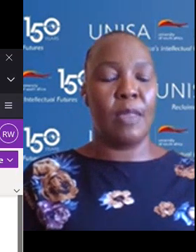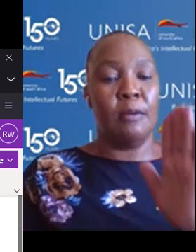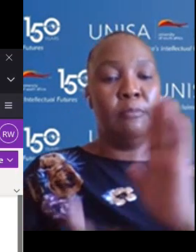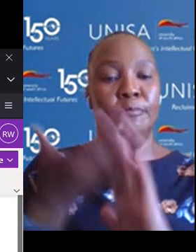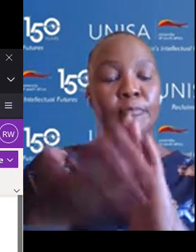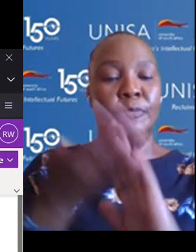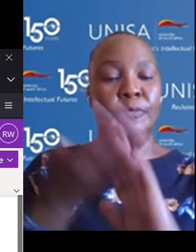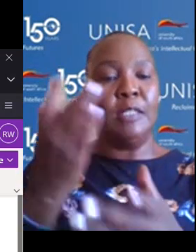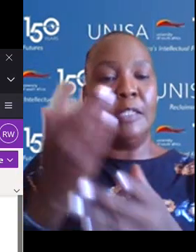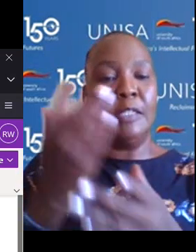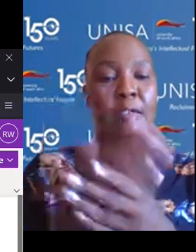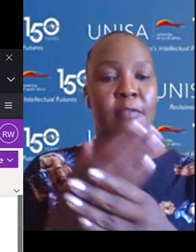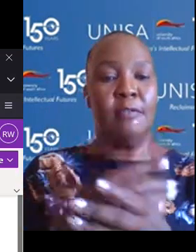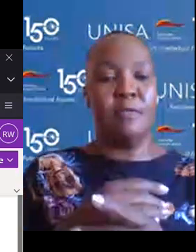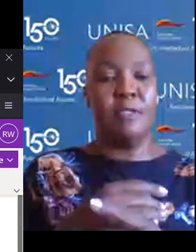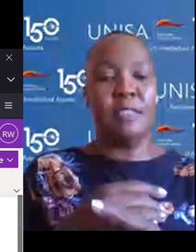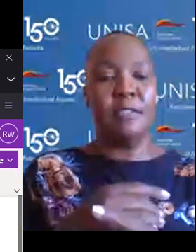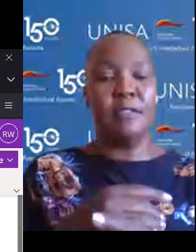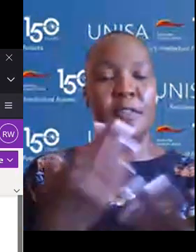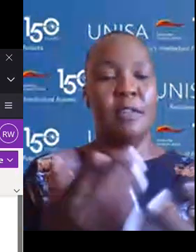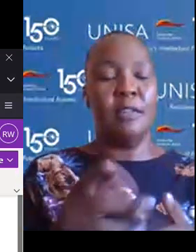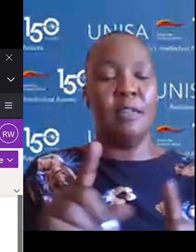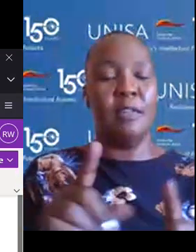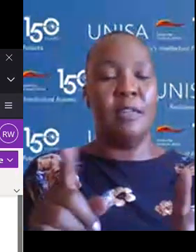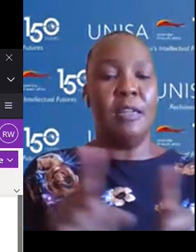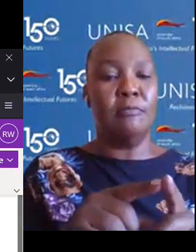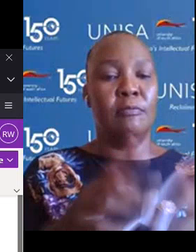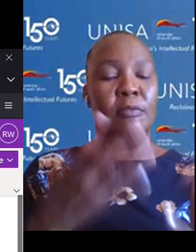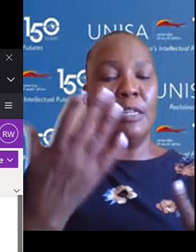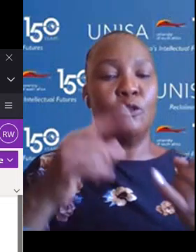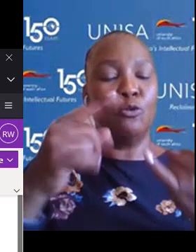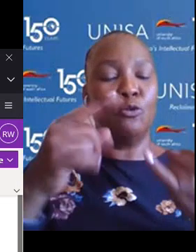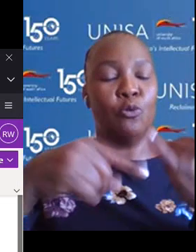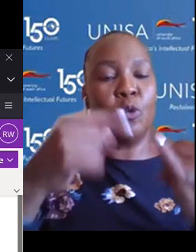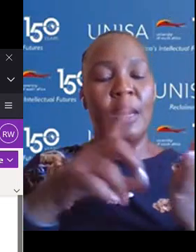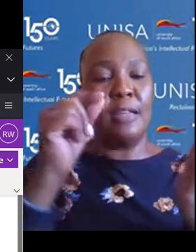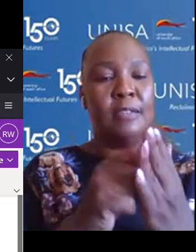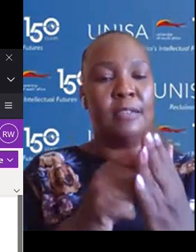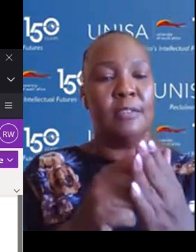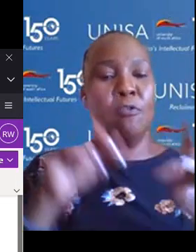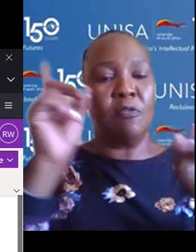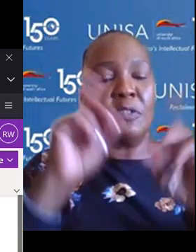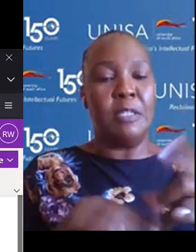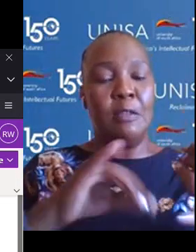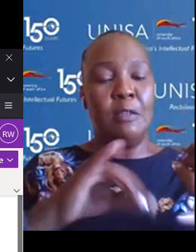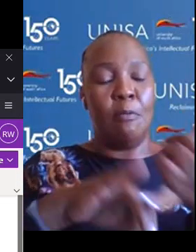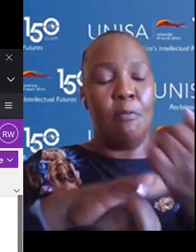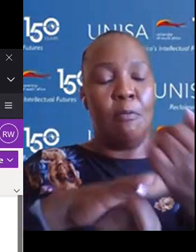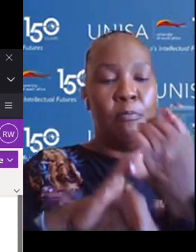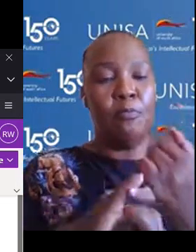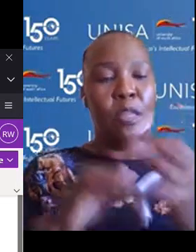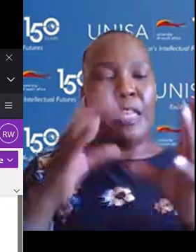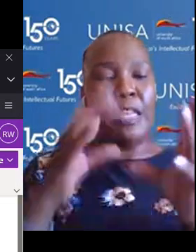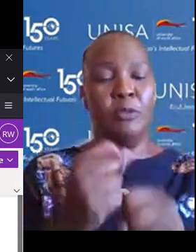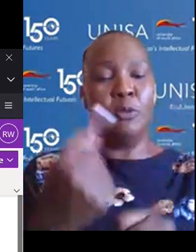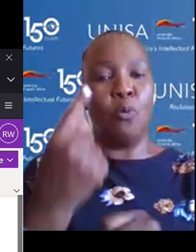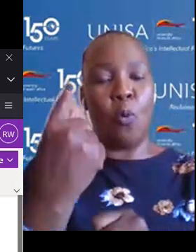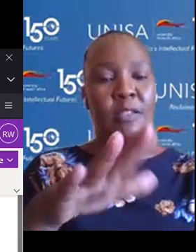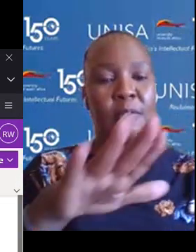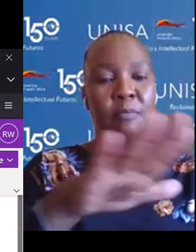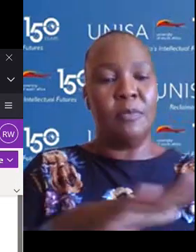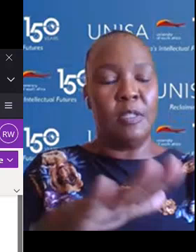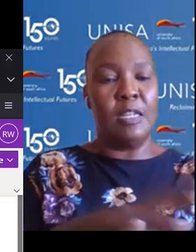for me into this. So you can really see, so you can go download your tutorial letters, all of that for a specific module, keep it all in one space,